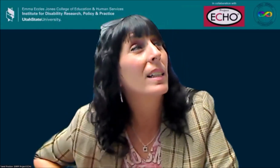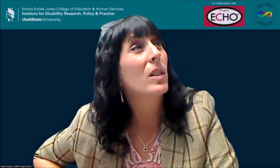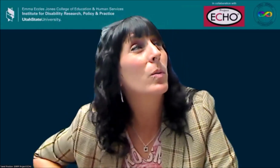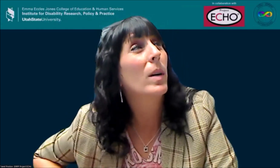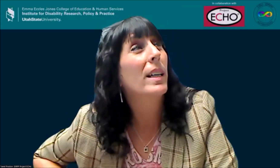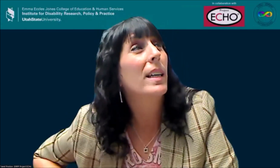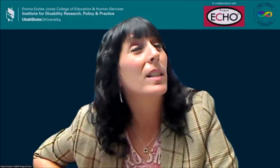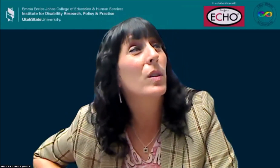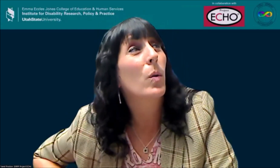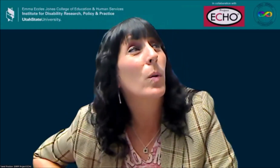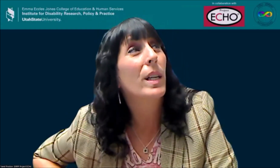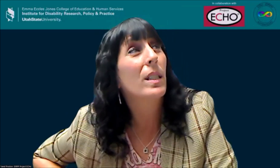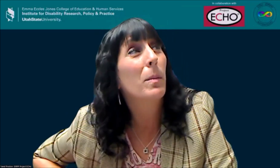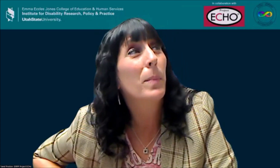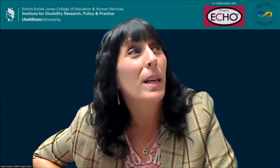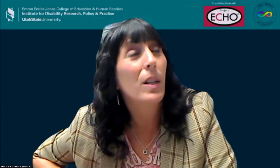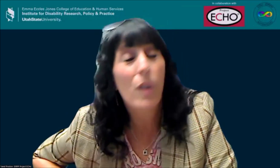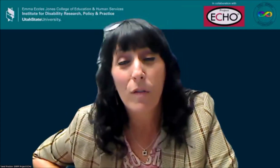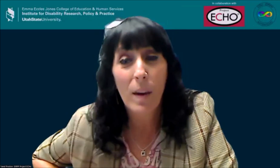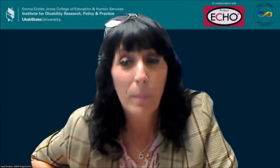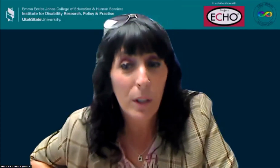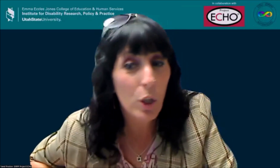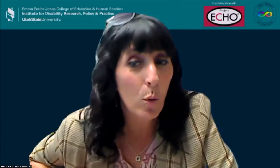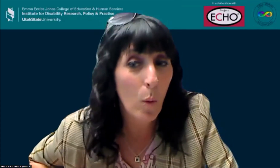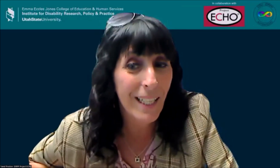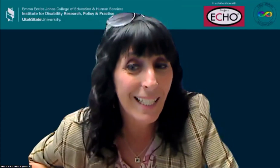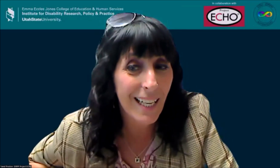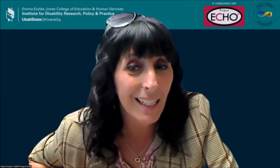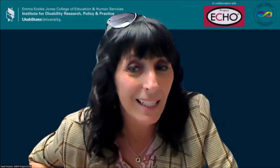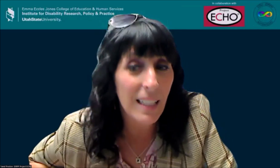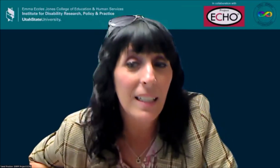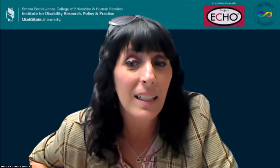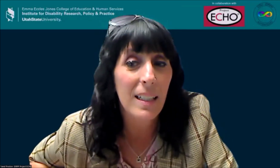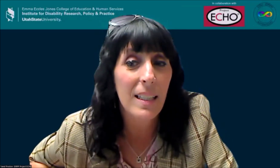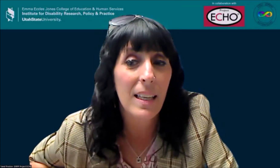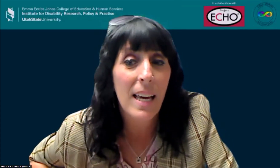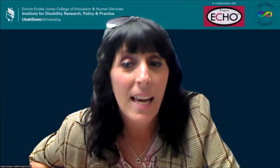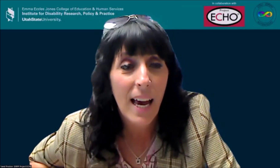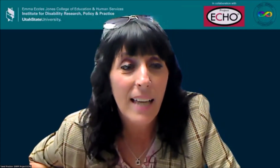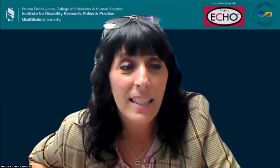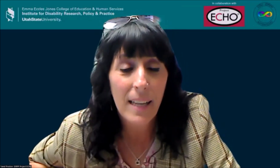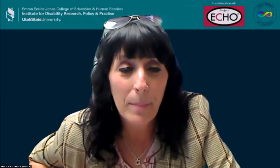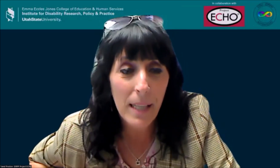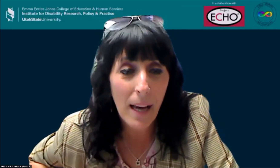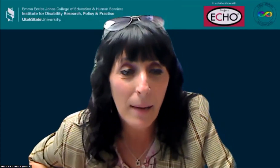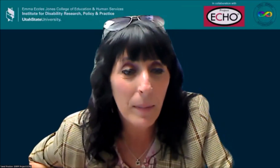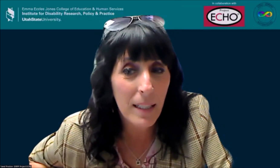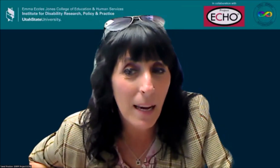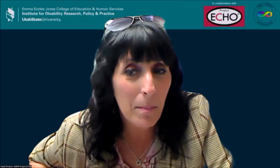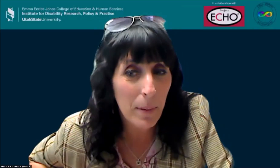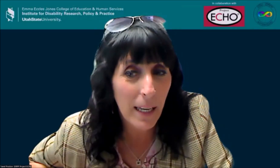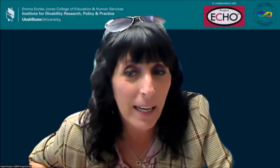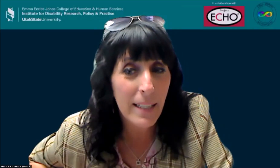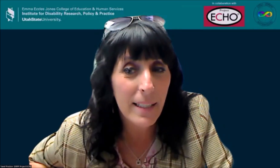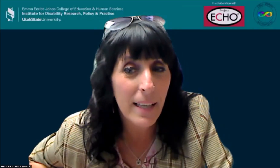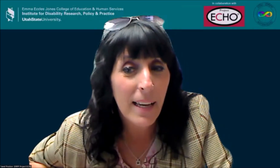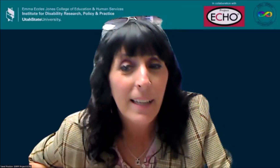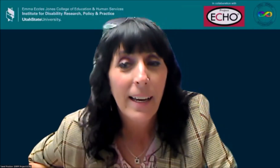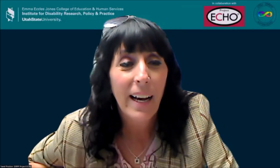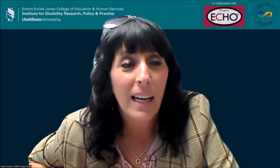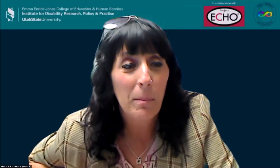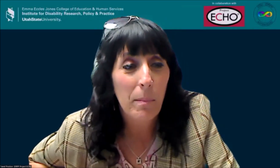Our next one is going to be November 26th, same time, same